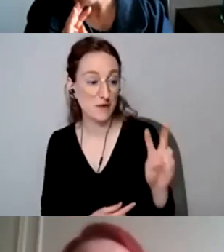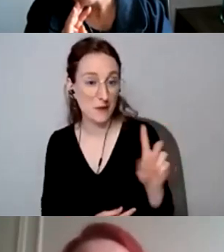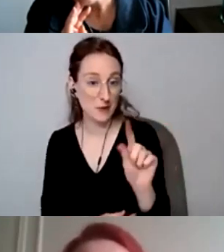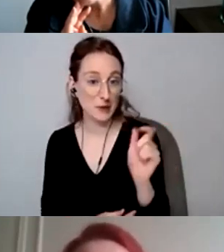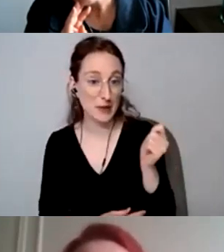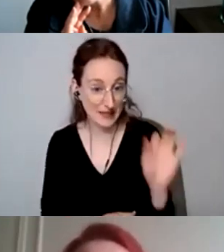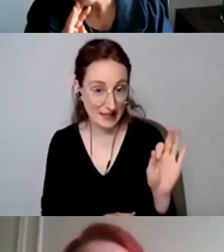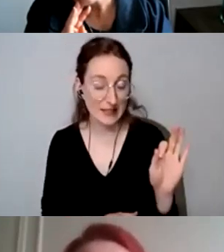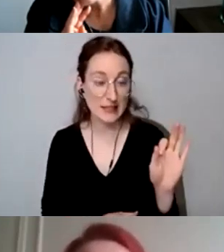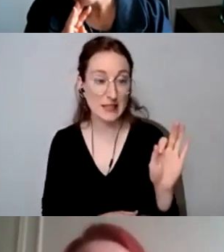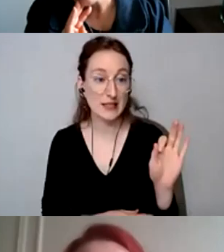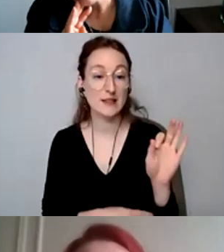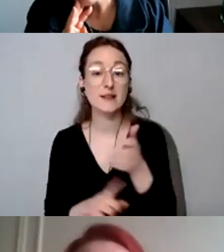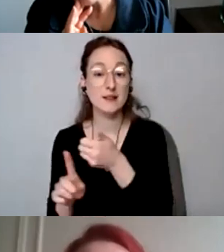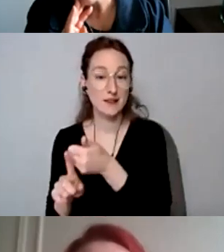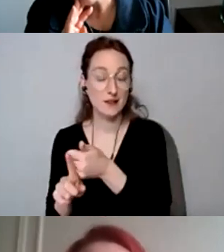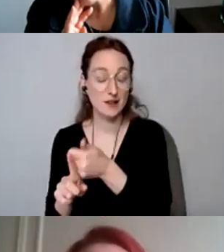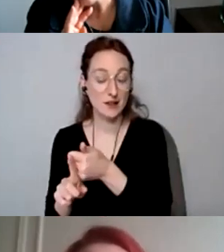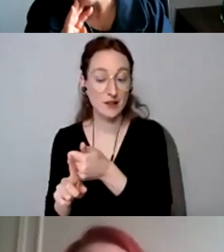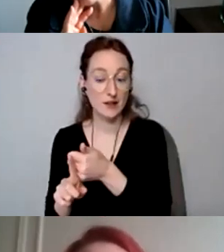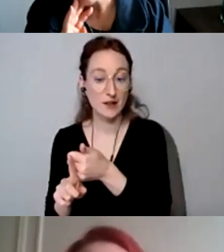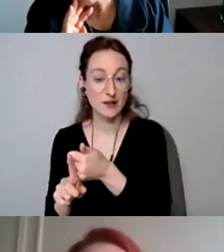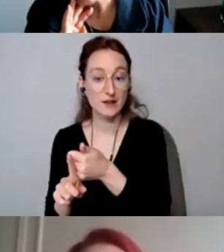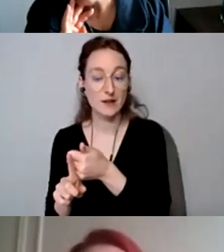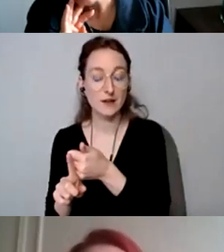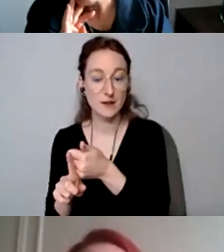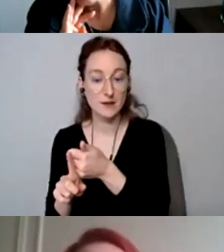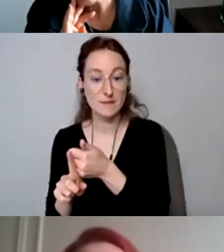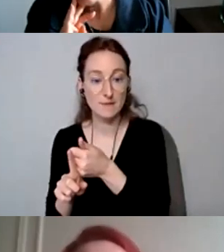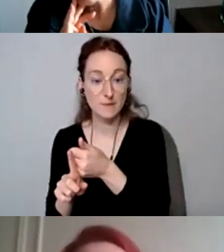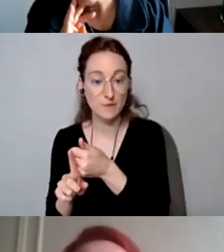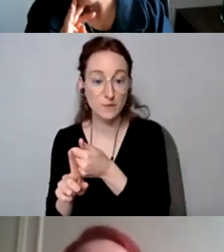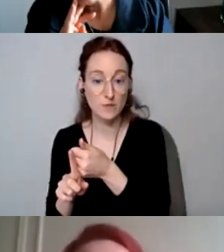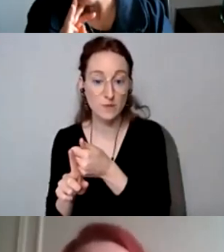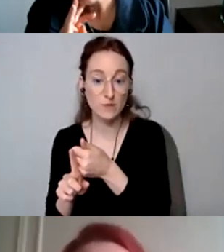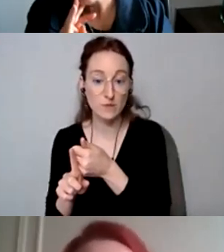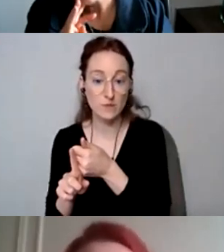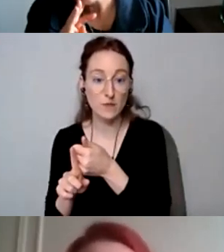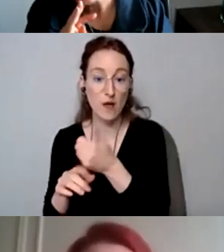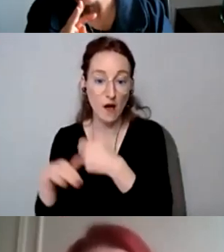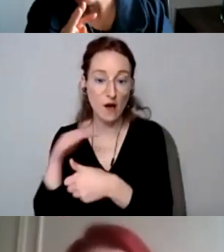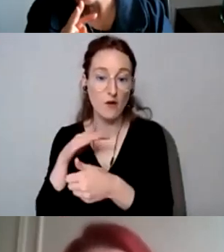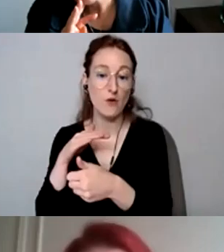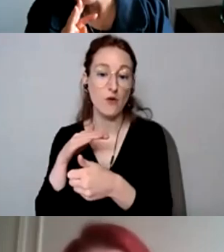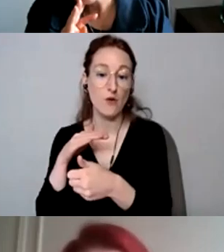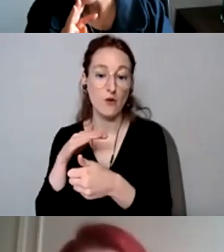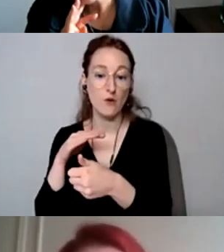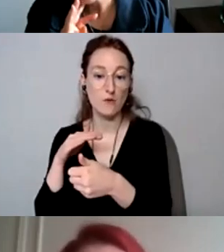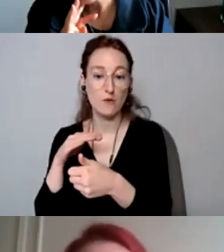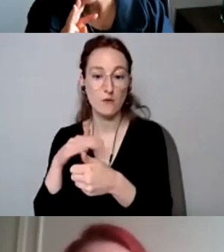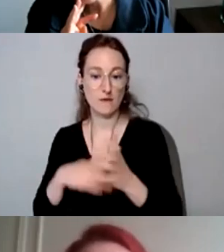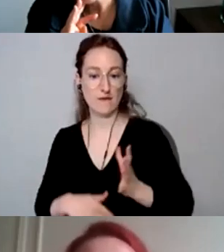2019, she's been under this, the official legal case against